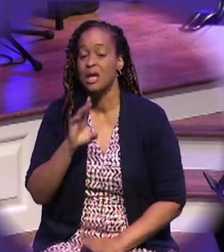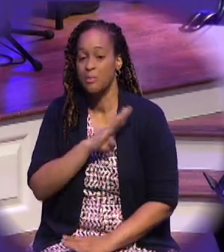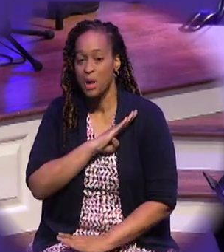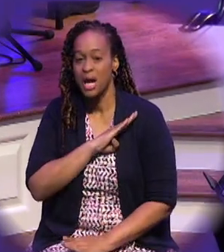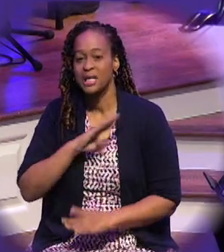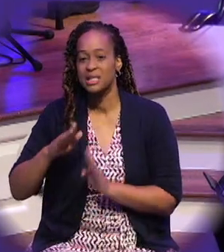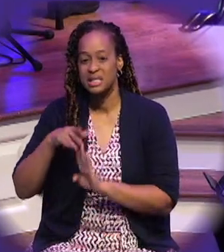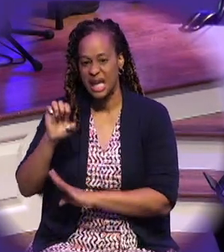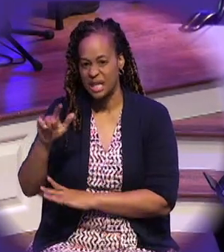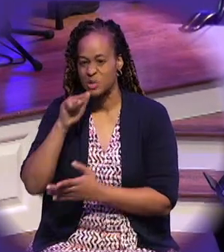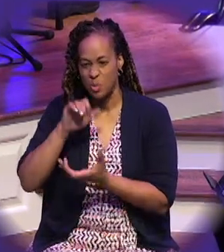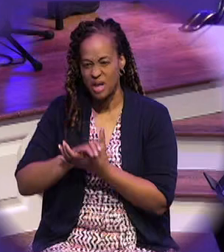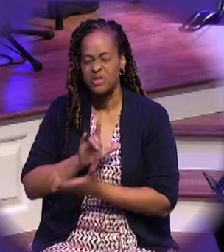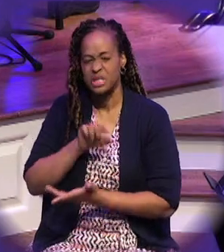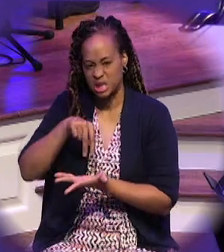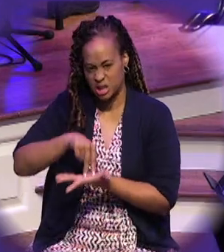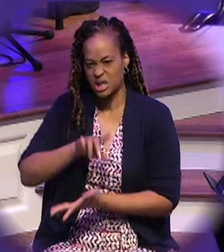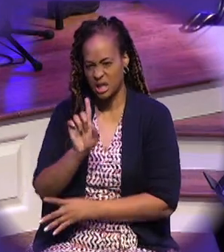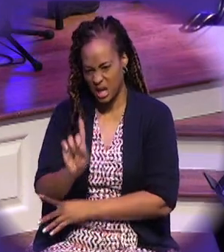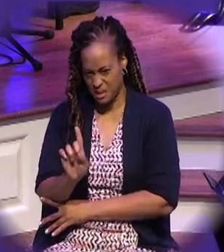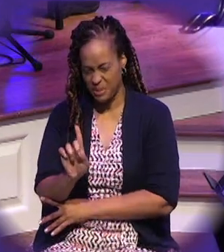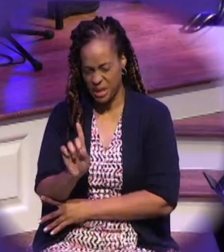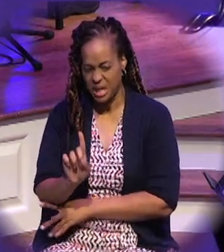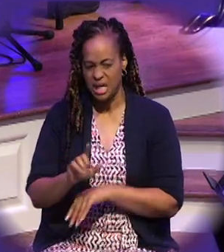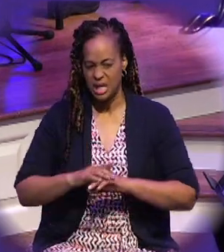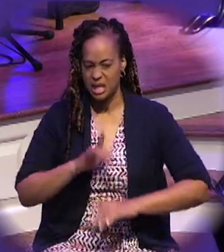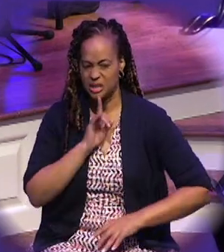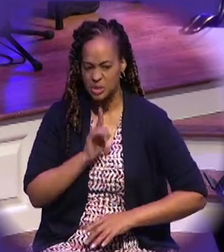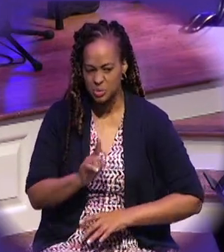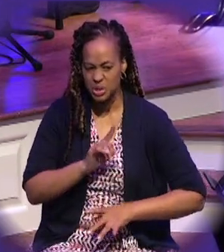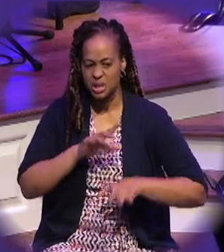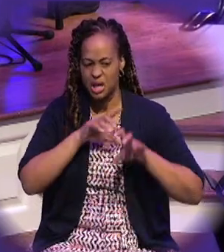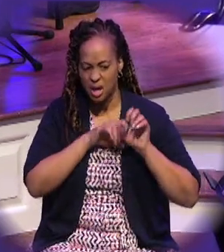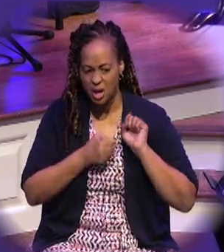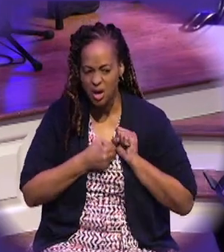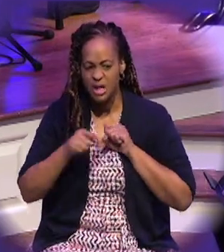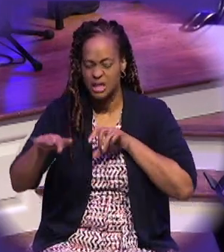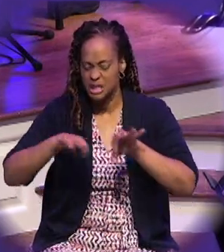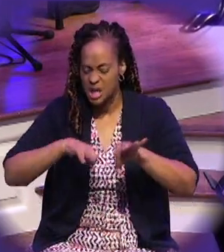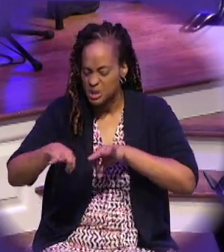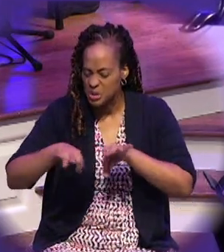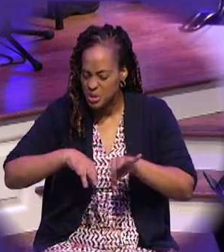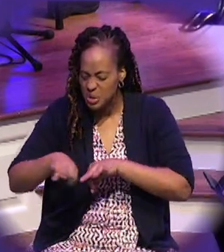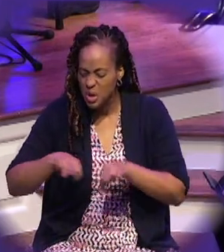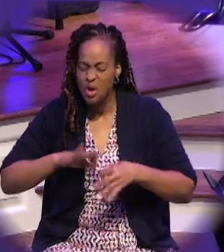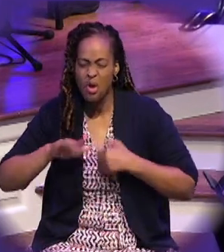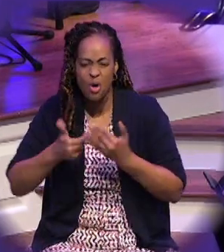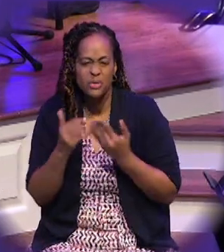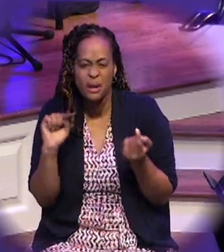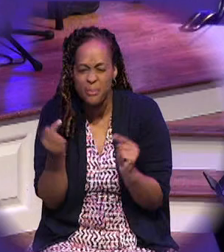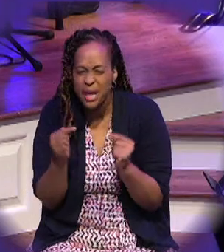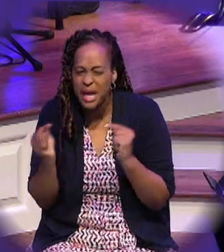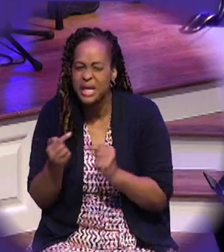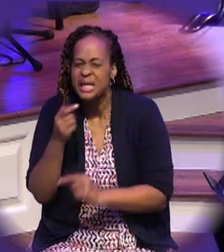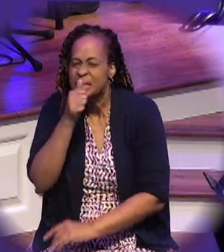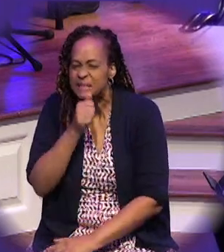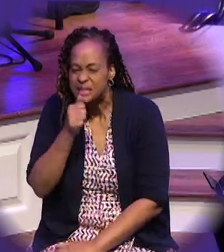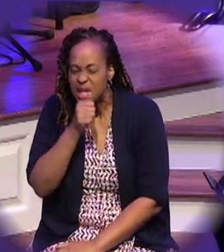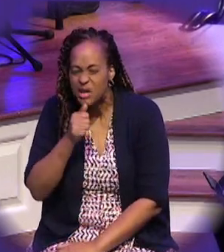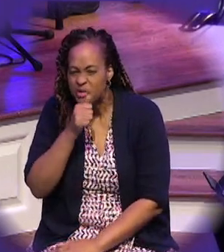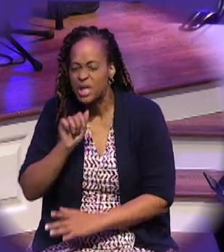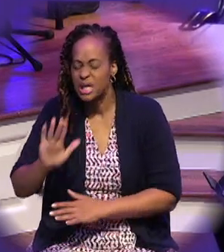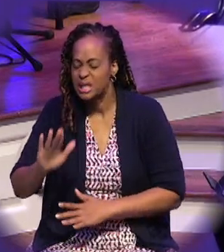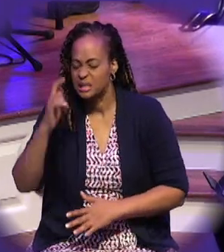ex-wife stood up and in just vivid, harsh detail described all the pain and suffering his